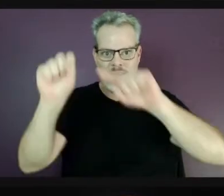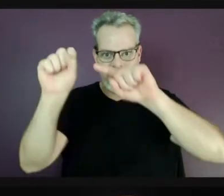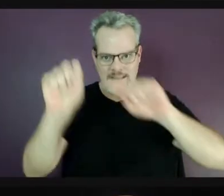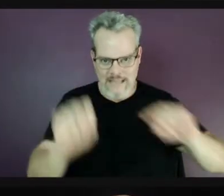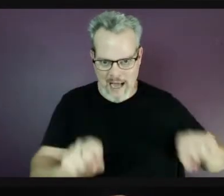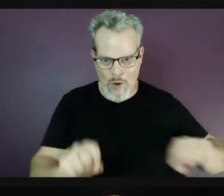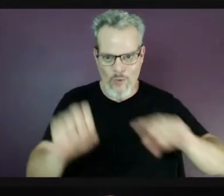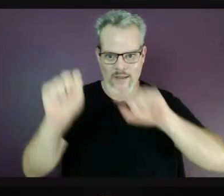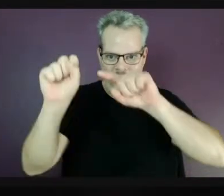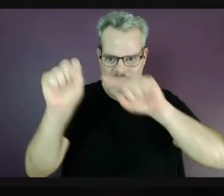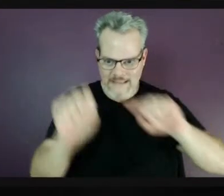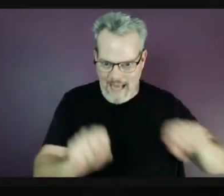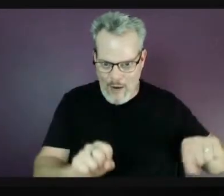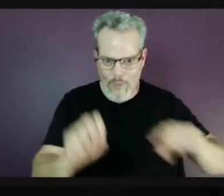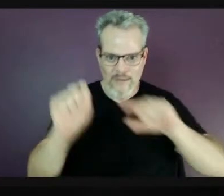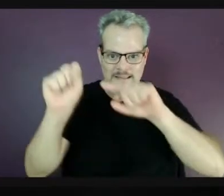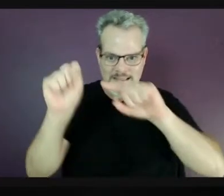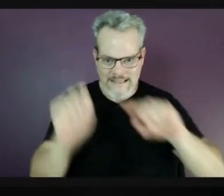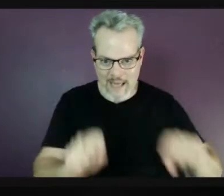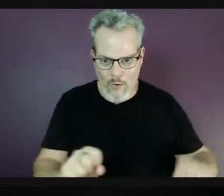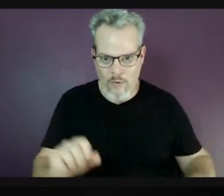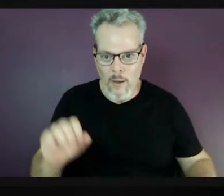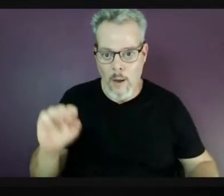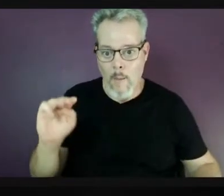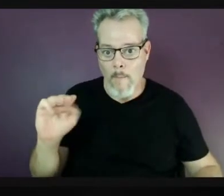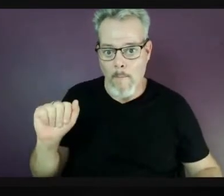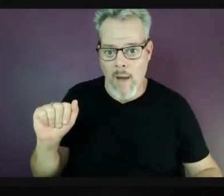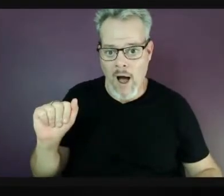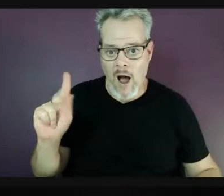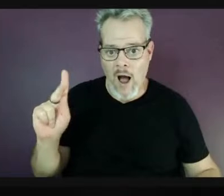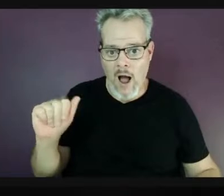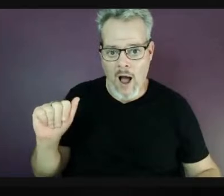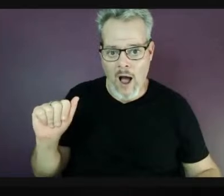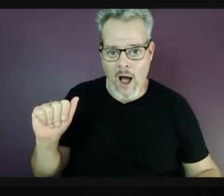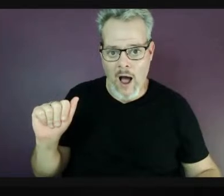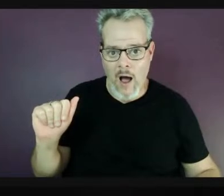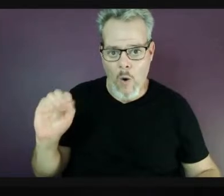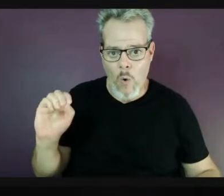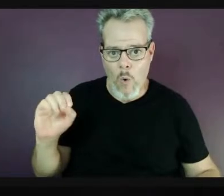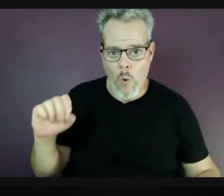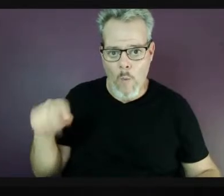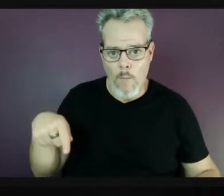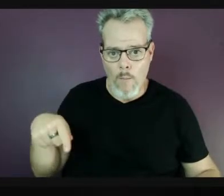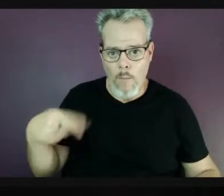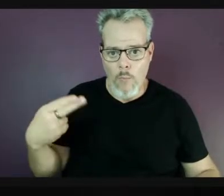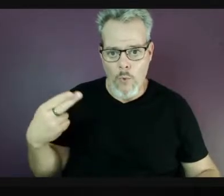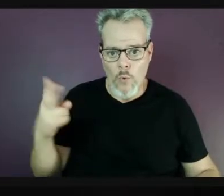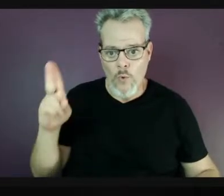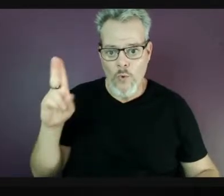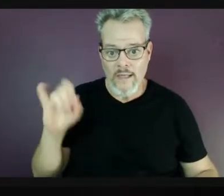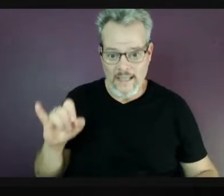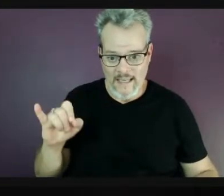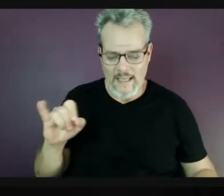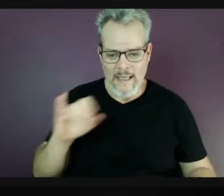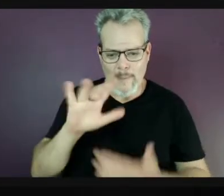no data. When you get to Makapui, Kalapana Trail, you see that in mid-2021, right in